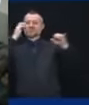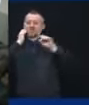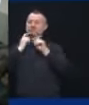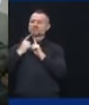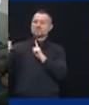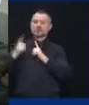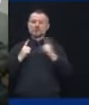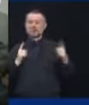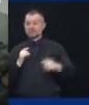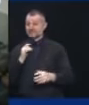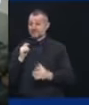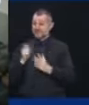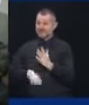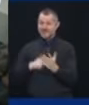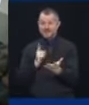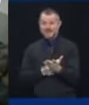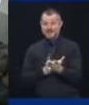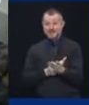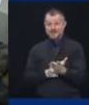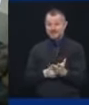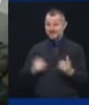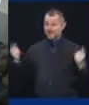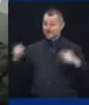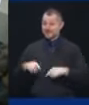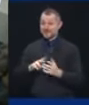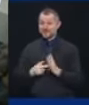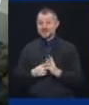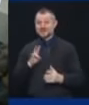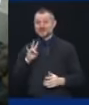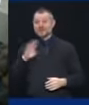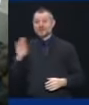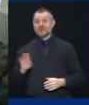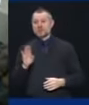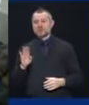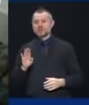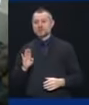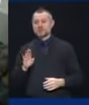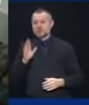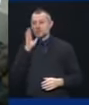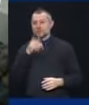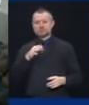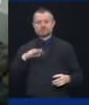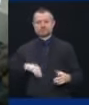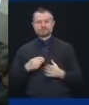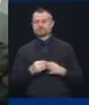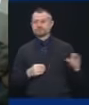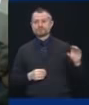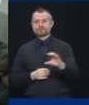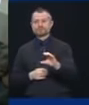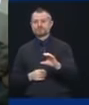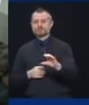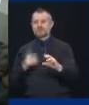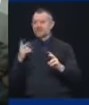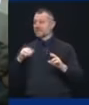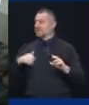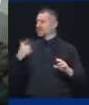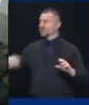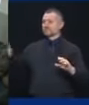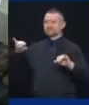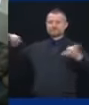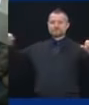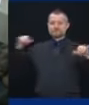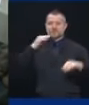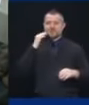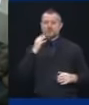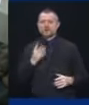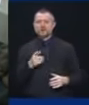here, that $7 billion won't show up. I wonder what your feelings are about the need